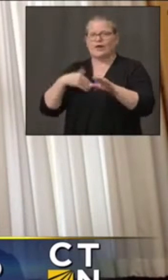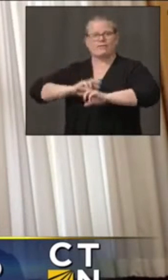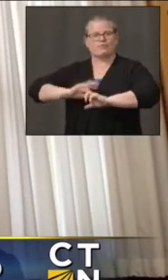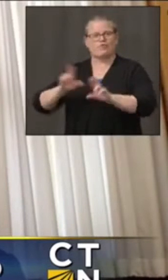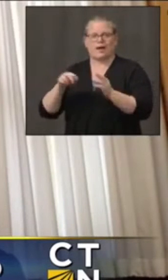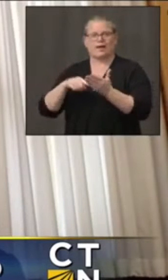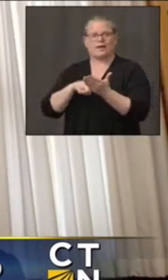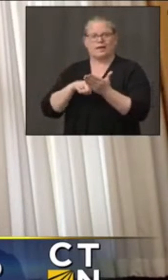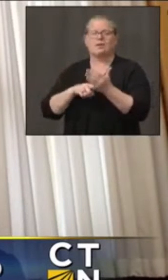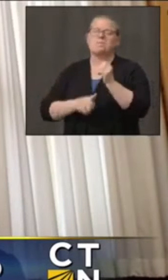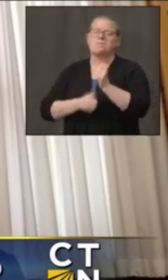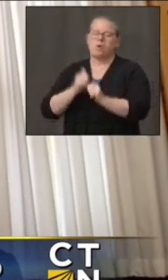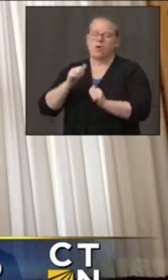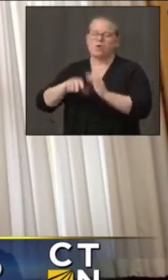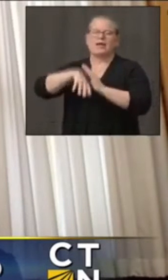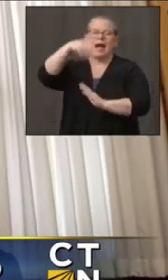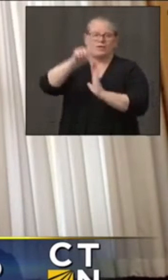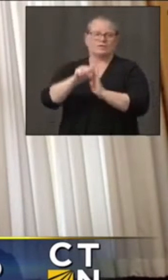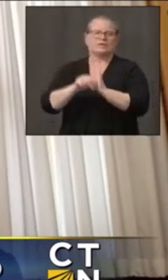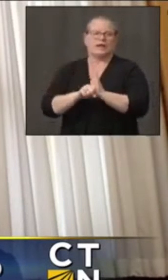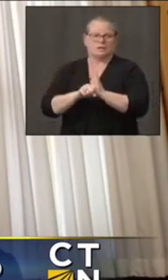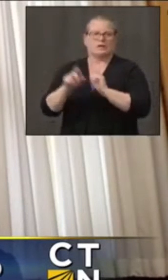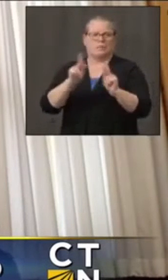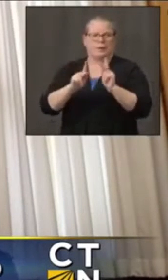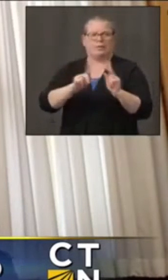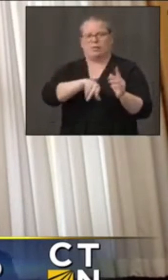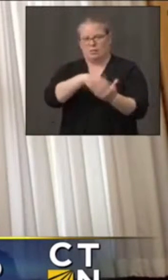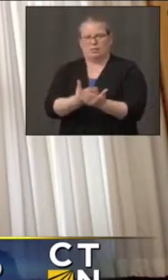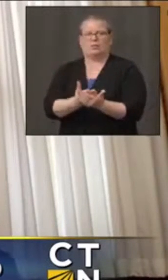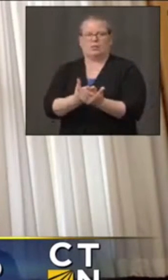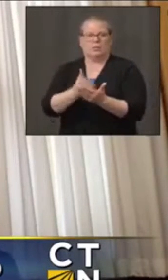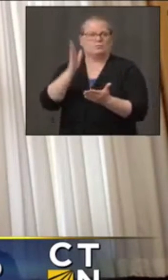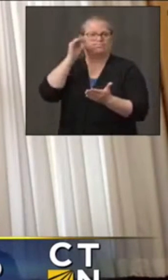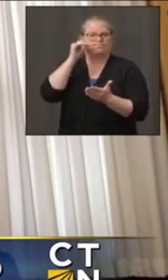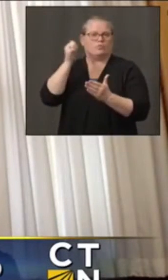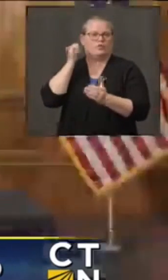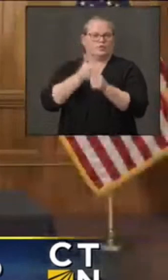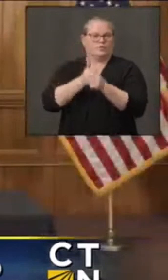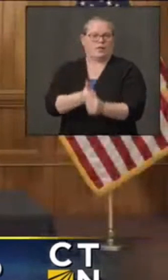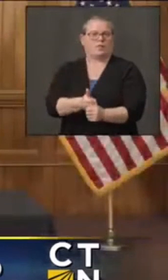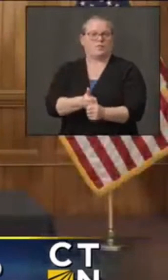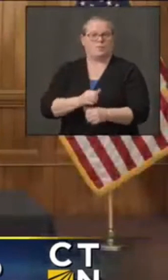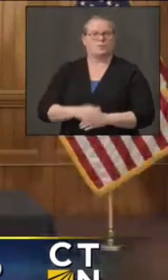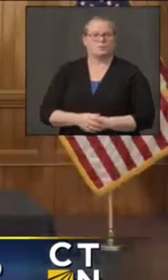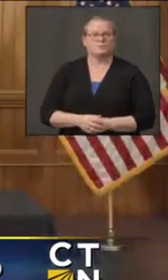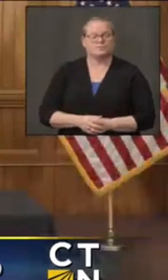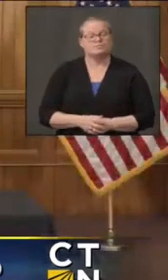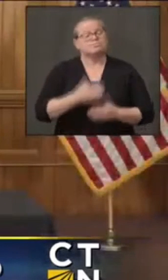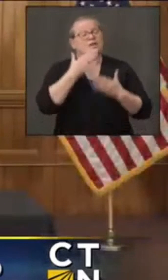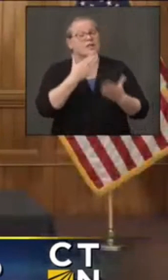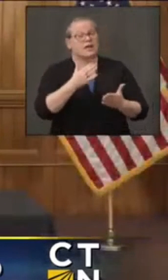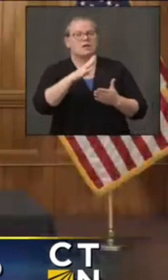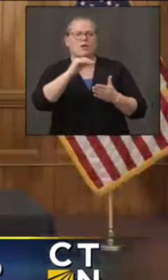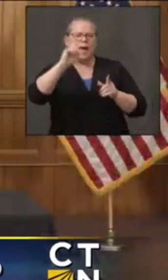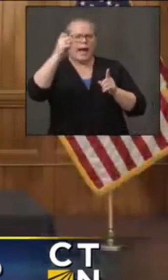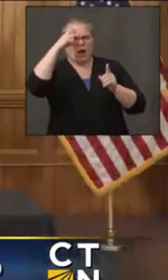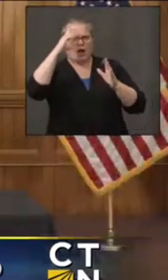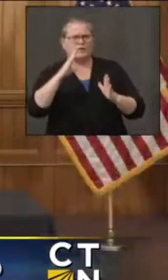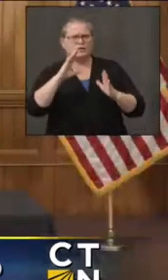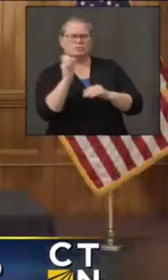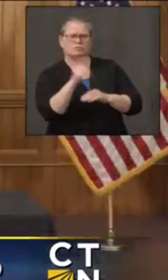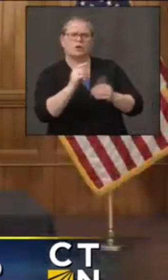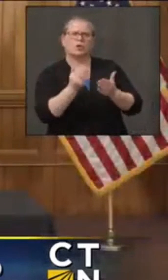afterwards. Yeah. Okay, thanks very much. And I just want to be clear, Governor, on the new metric for the